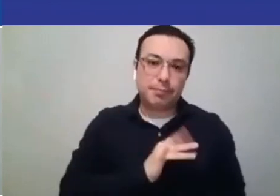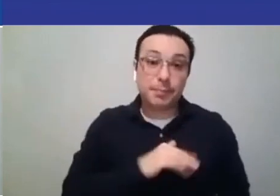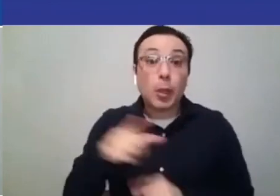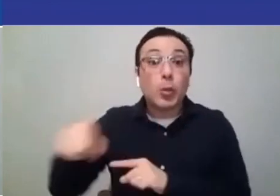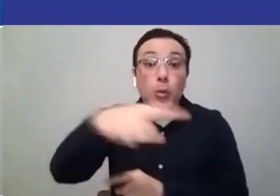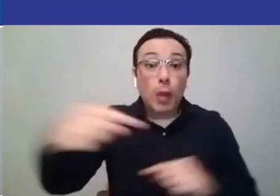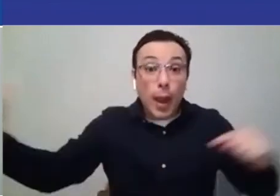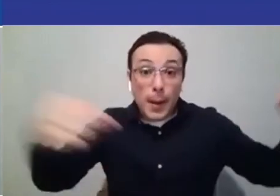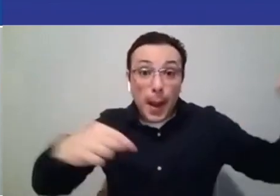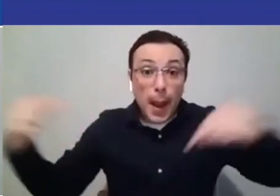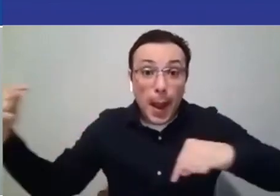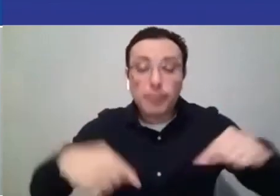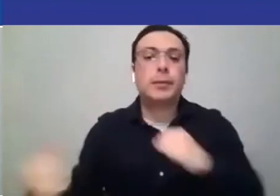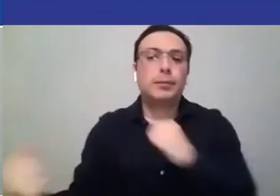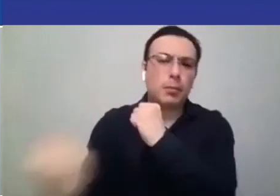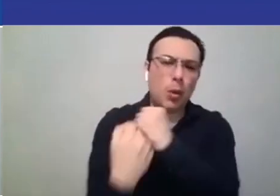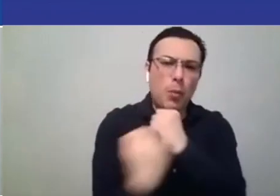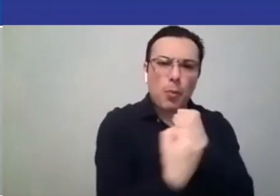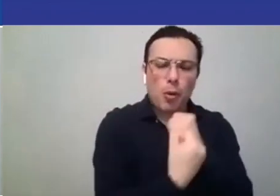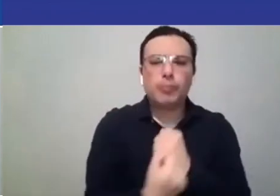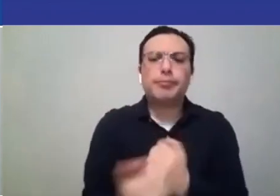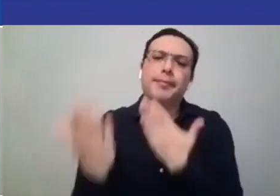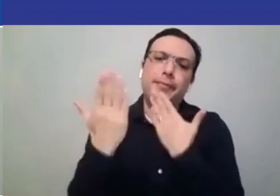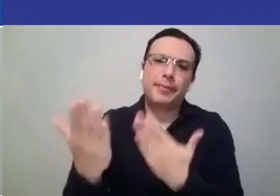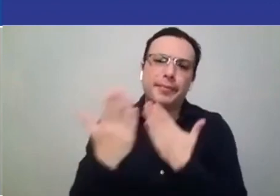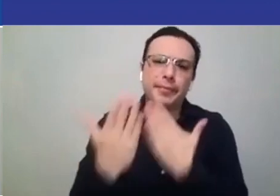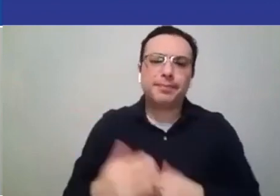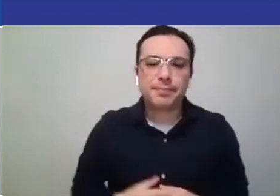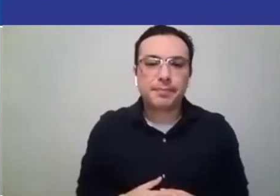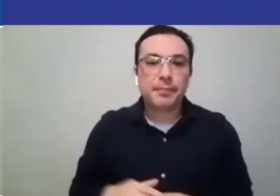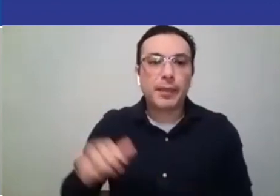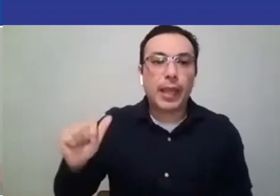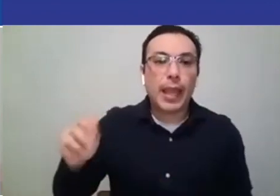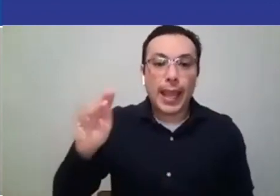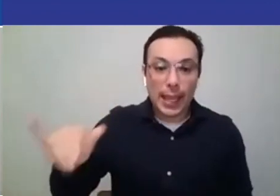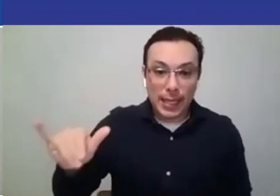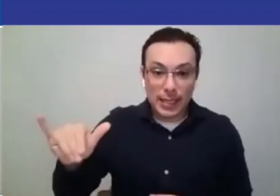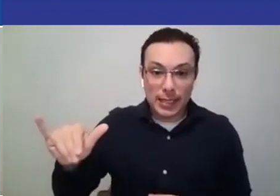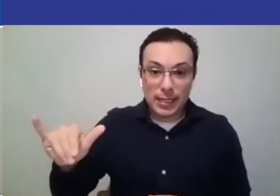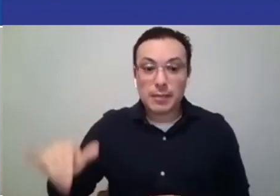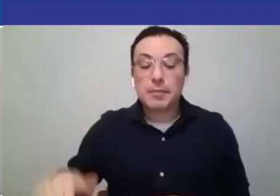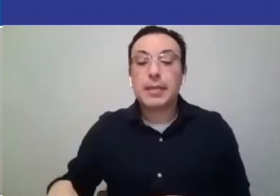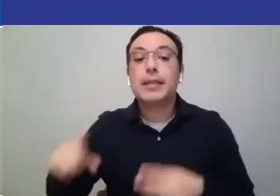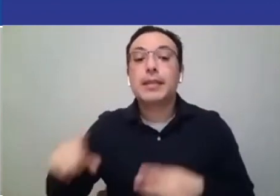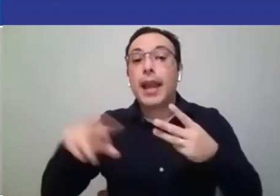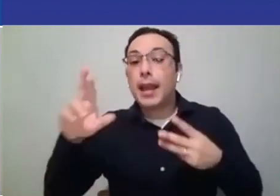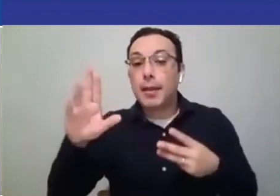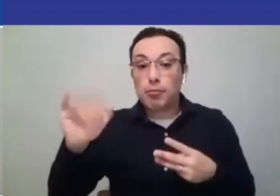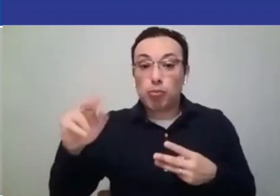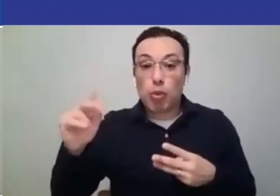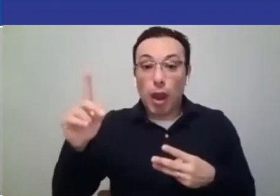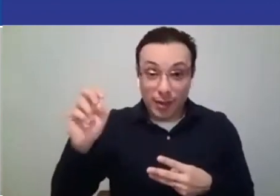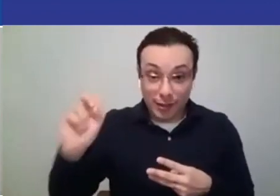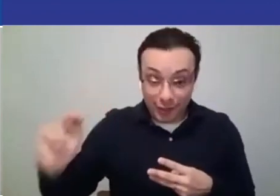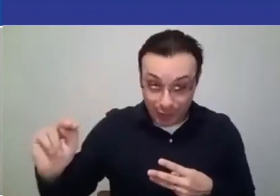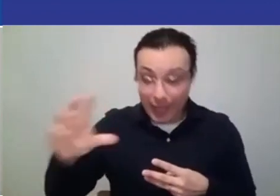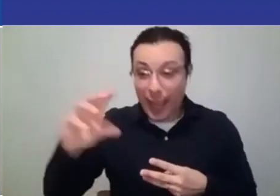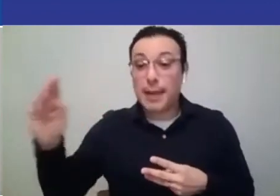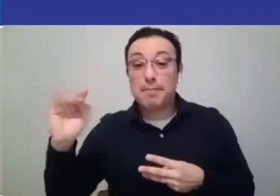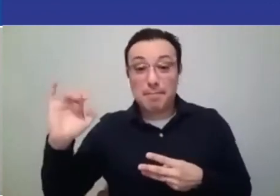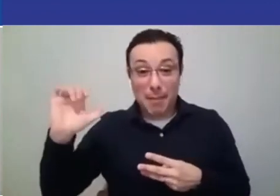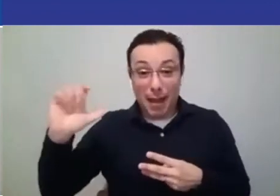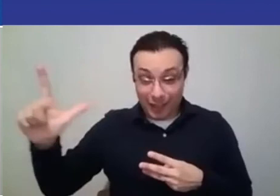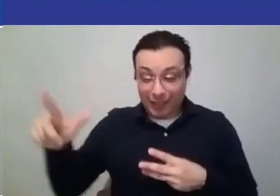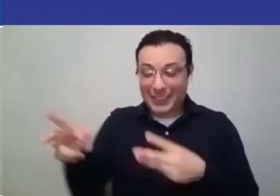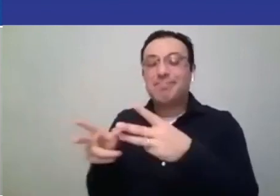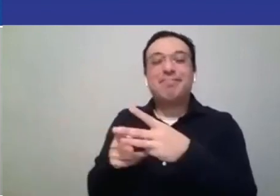Thank you, Rodney. And thank you to our wonderful group of speakers, Jyoti, Nicole, Michael, for today's insightful conversation. To our